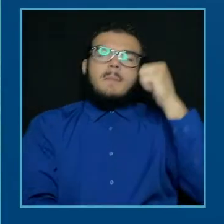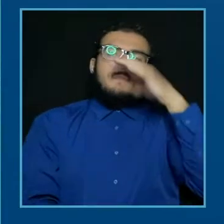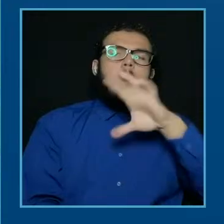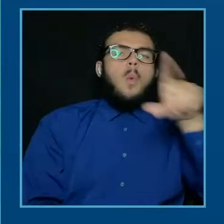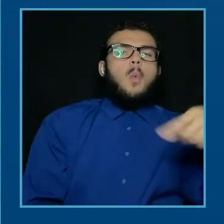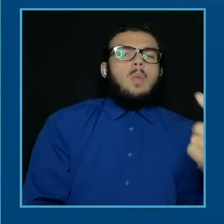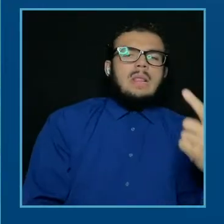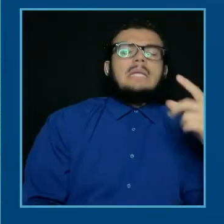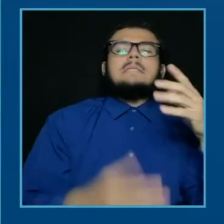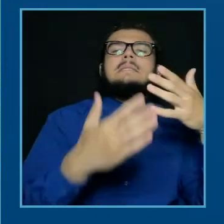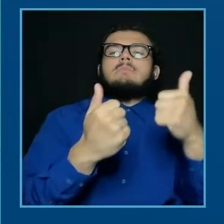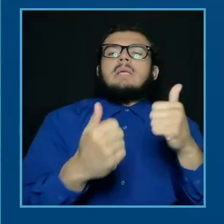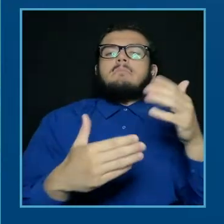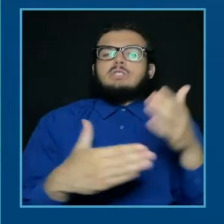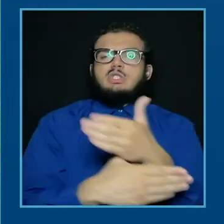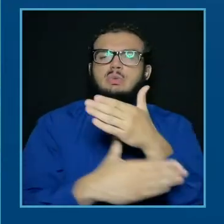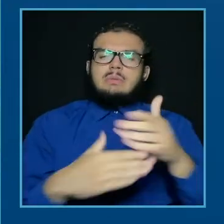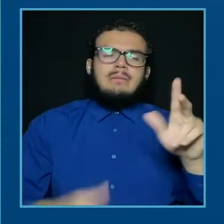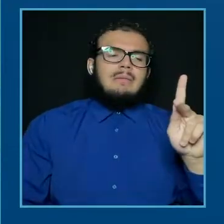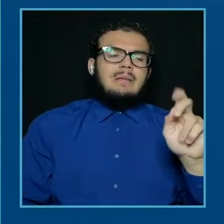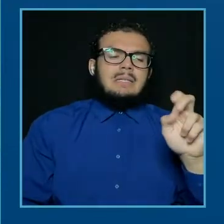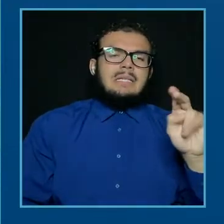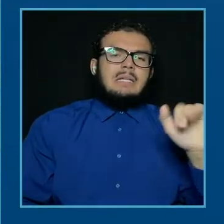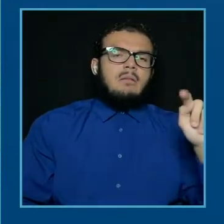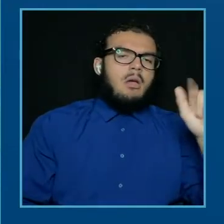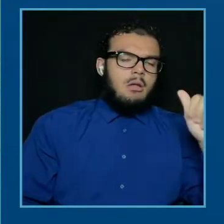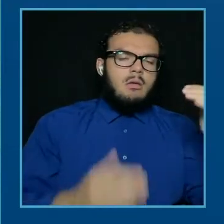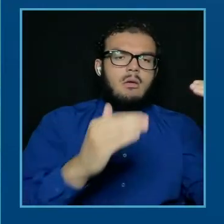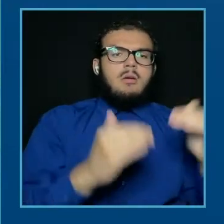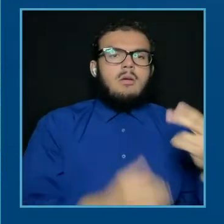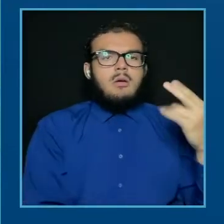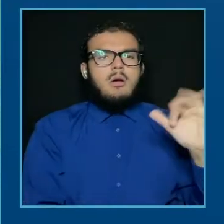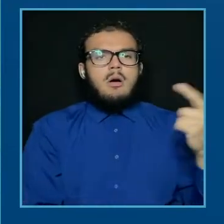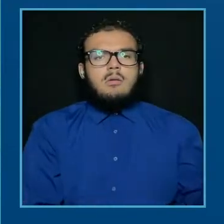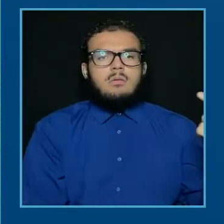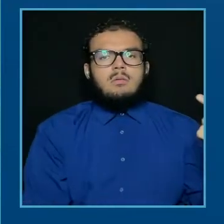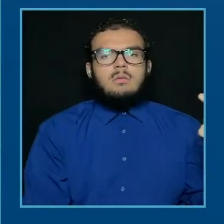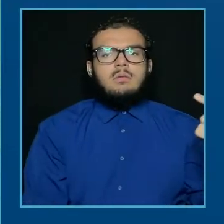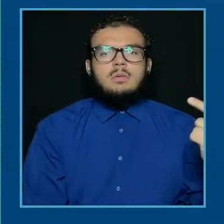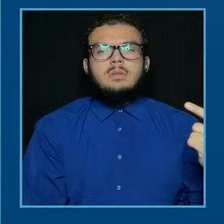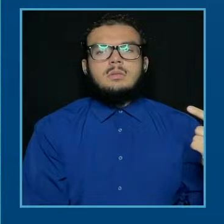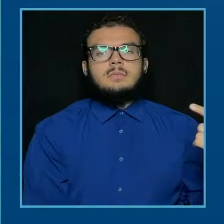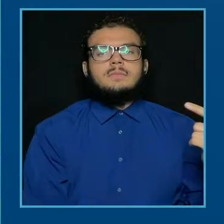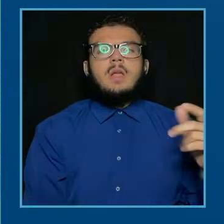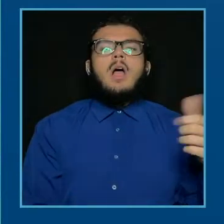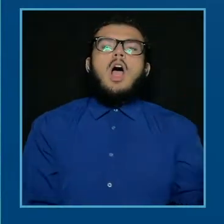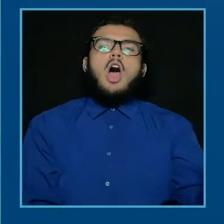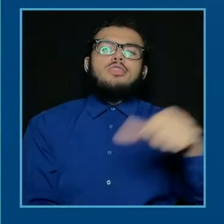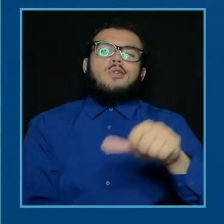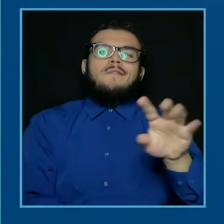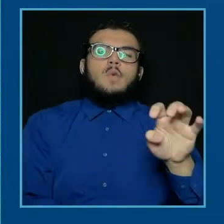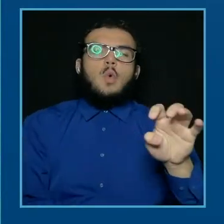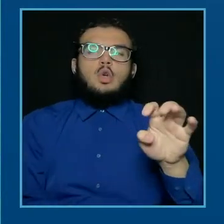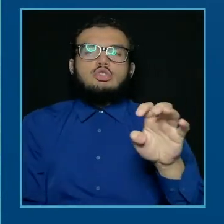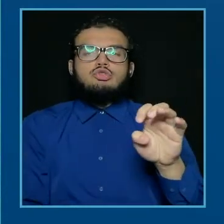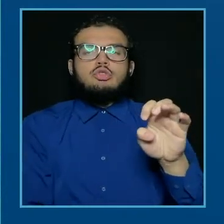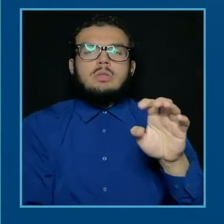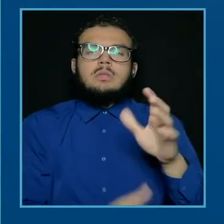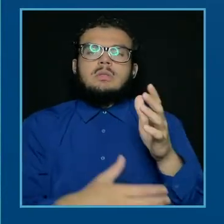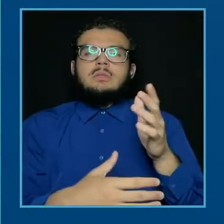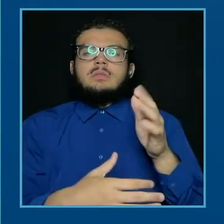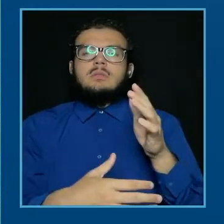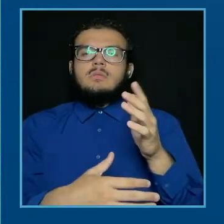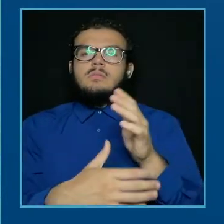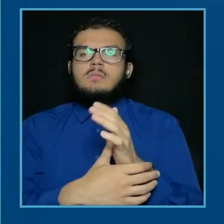been split between Kenyatta and Hogg, Mr. Kenyatta and Mr. Hogg. The other 400 would have been split before